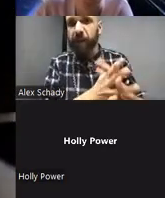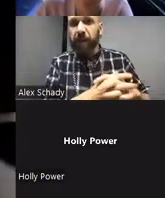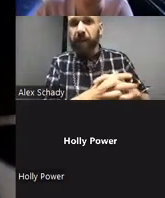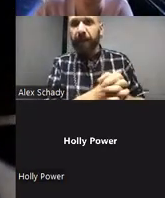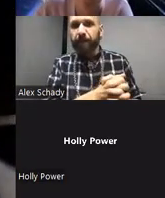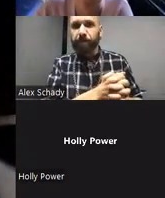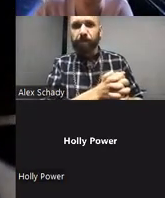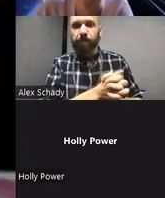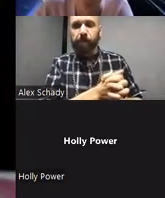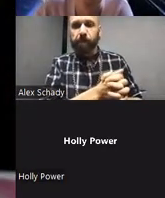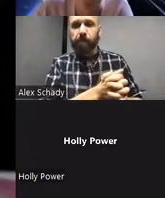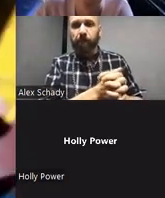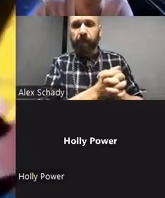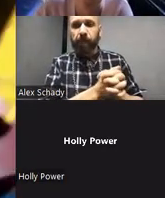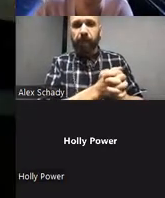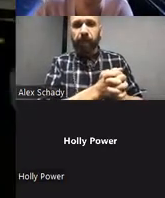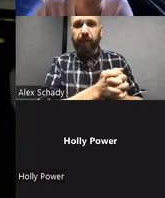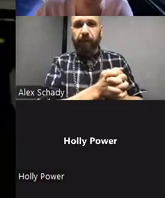listen.